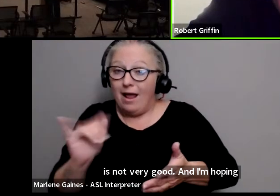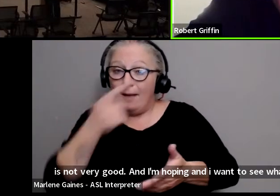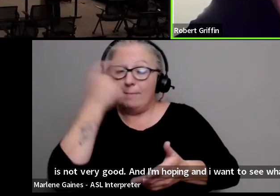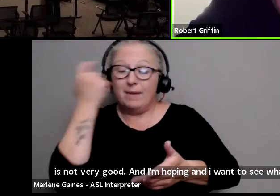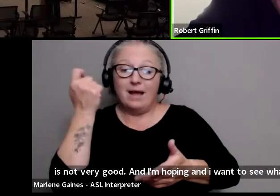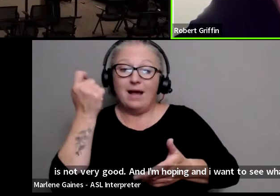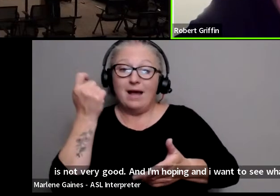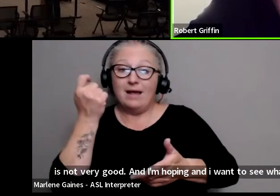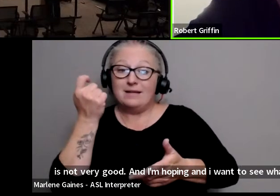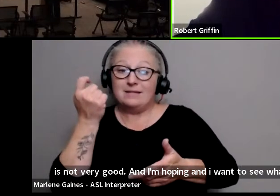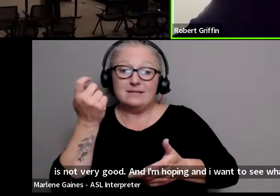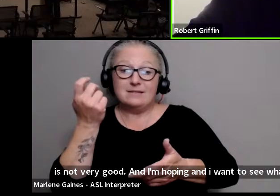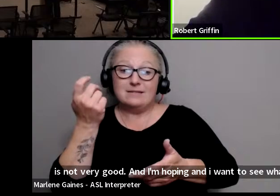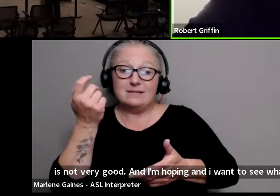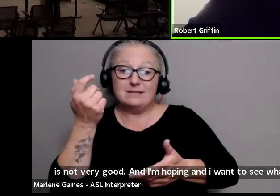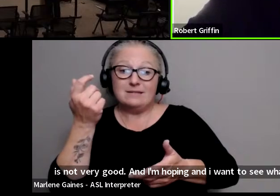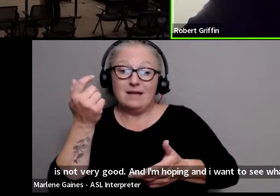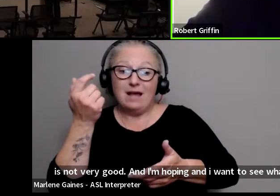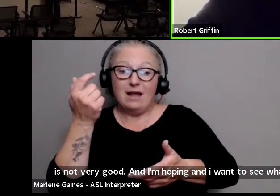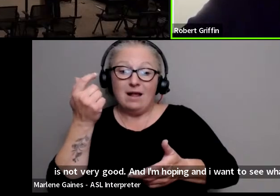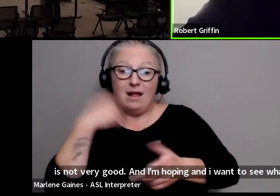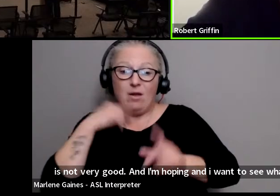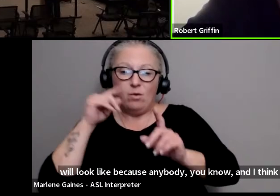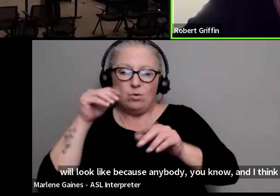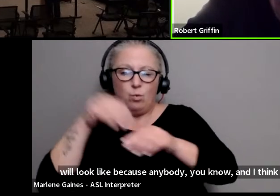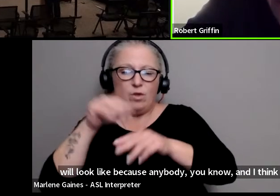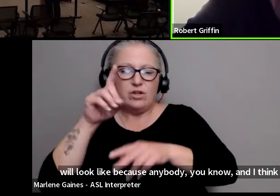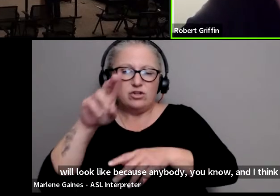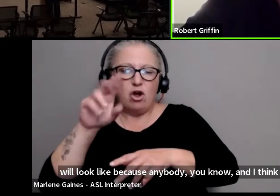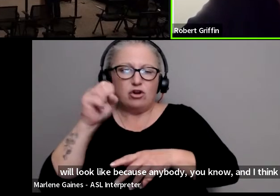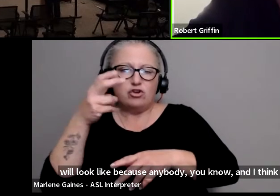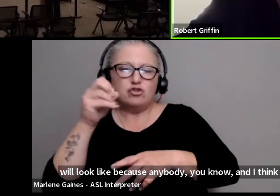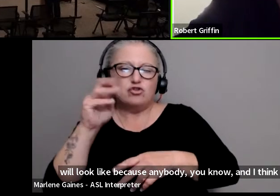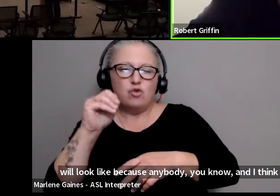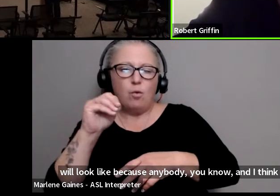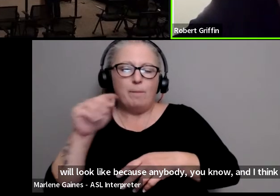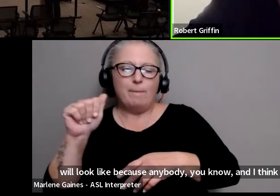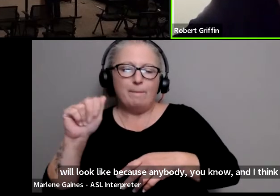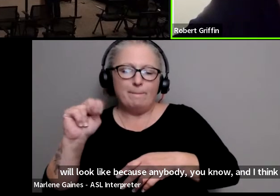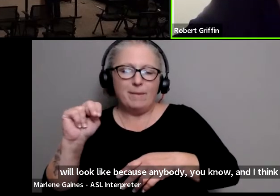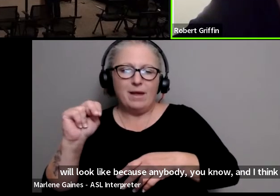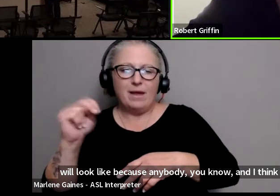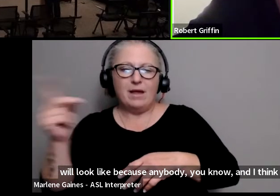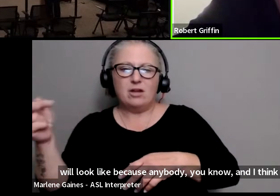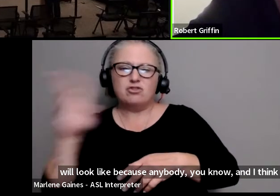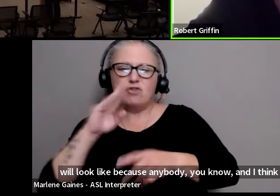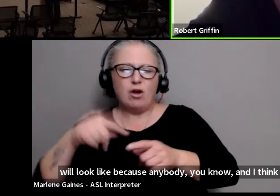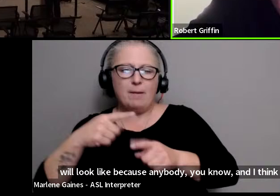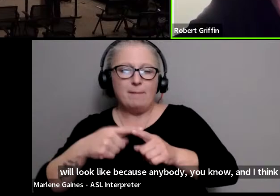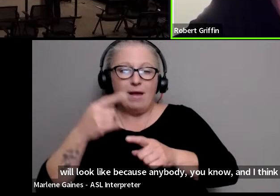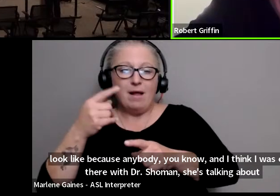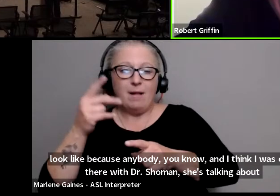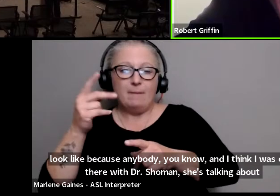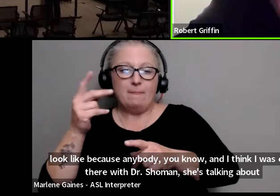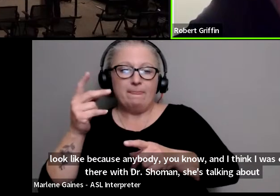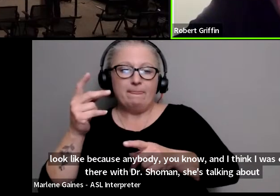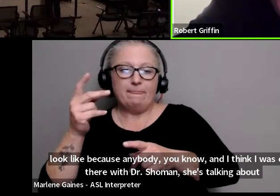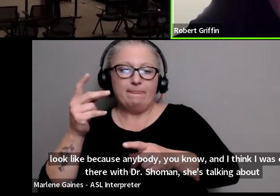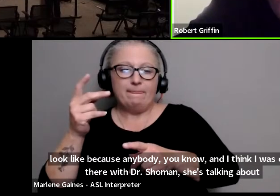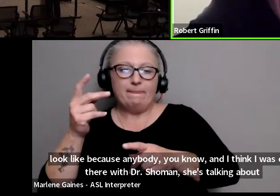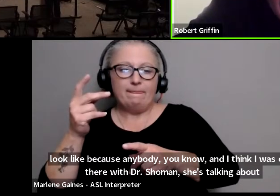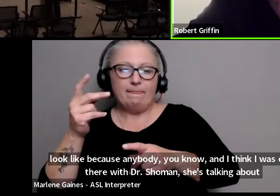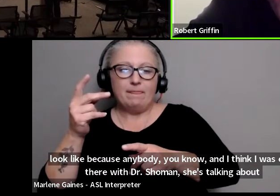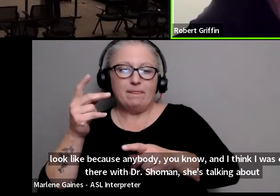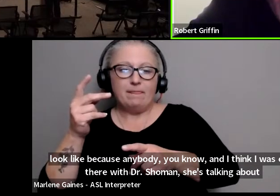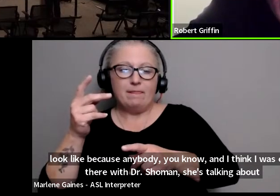because anybody, and I think I was out there with Dr. Showman, she's talking about people, if to the extent they can hop over